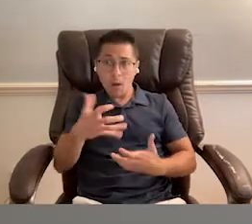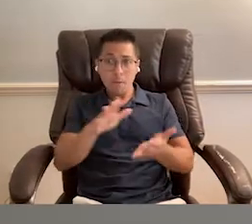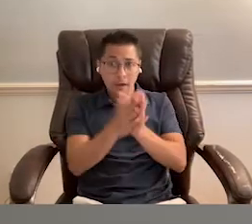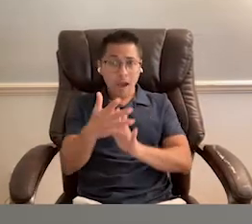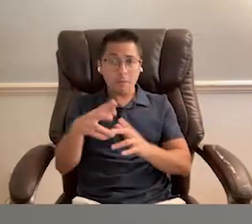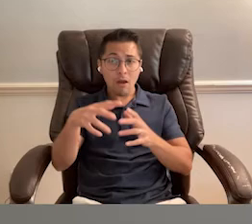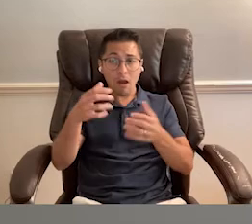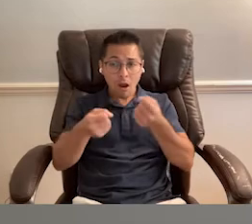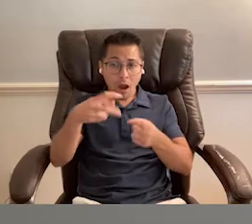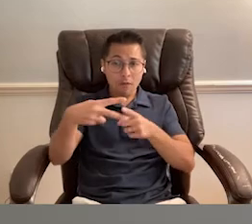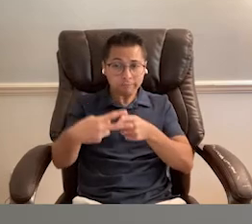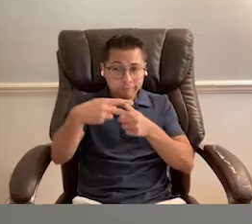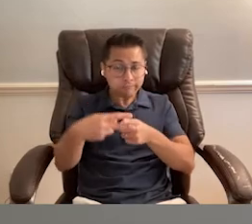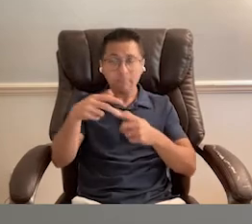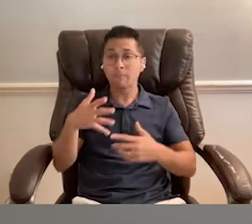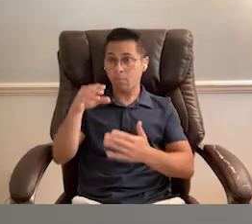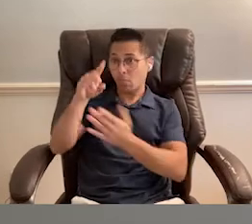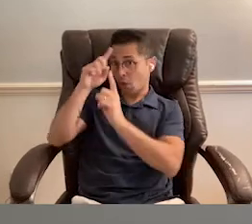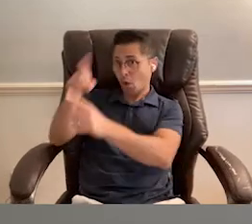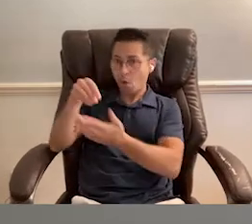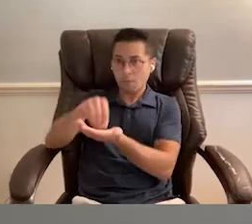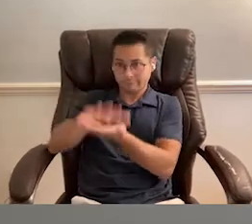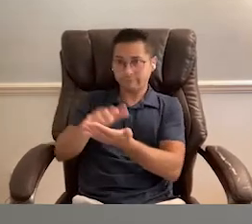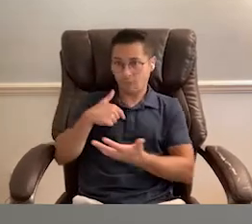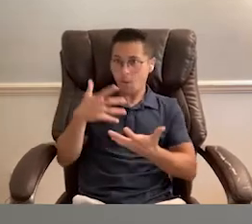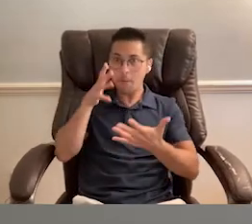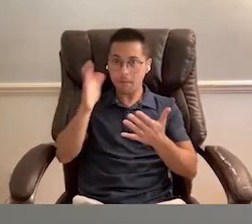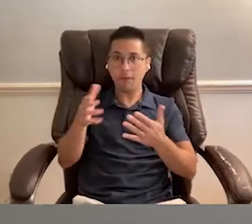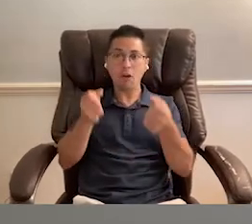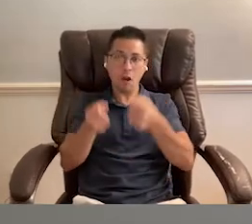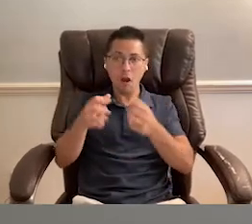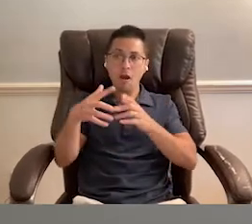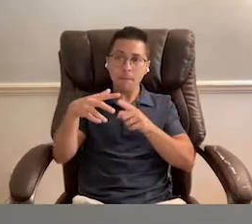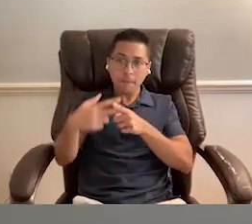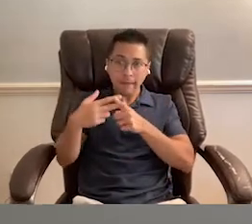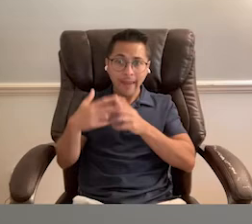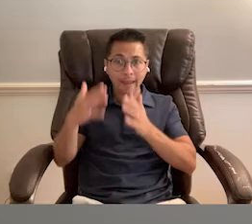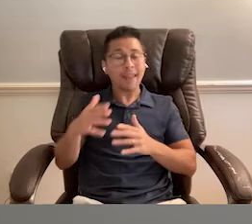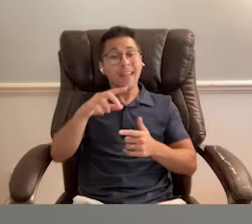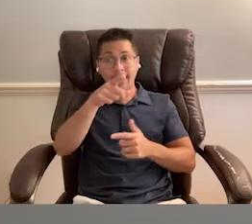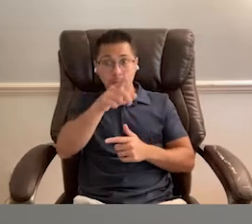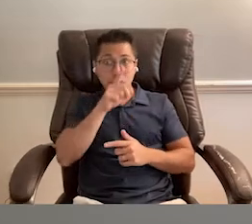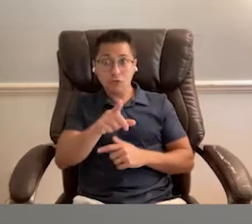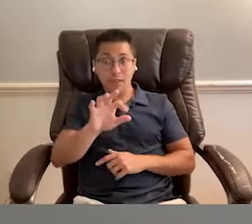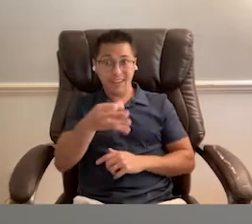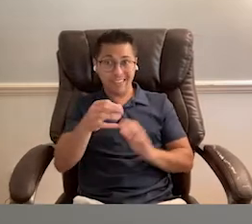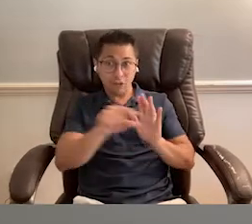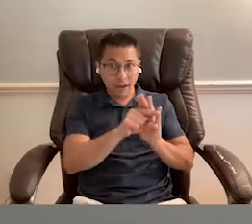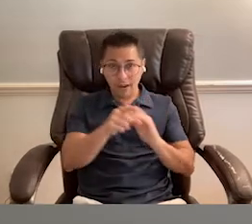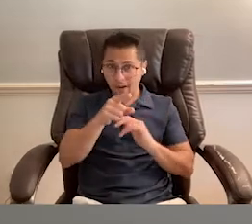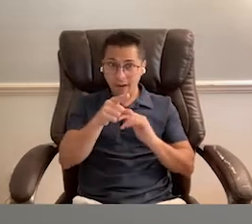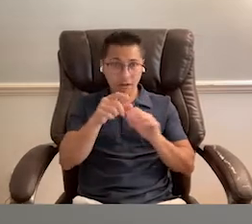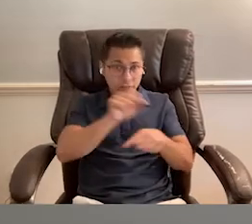mechanic, the goal is going to be written that I want to be an auto mechanic. So, and then what we're going to make sure of, you're in the 9th grade, we're going to, all